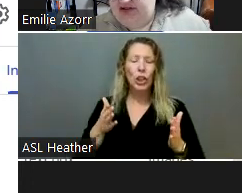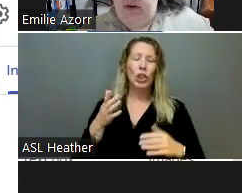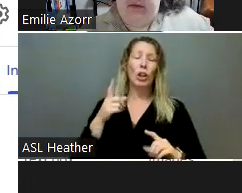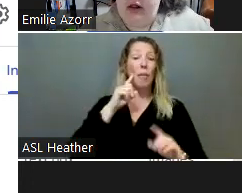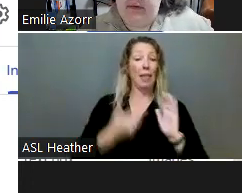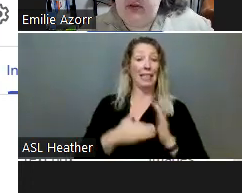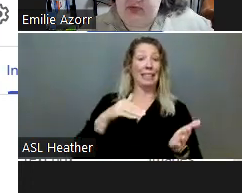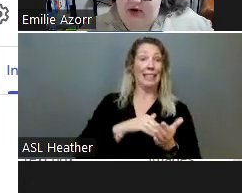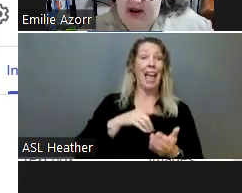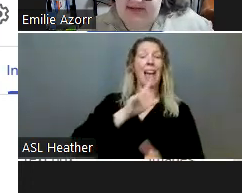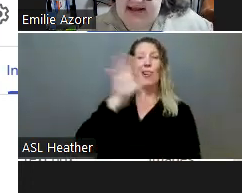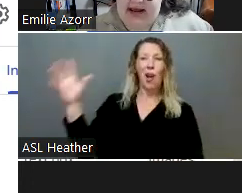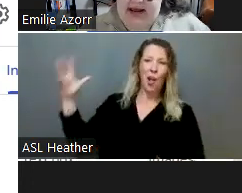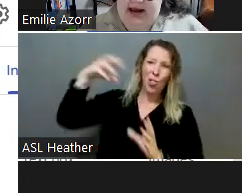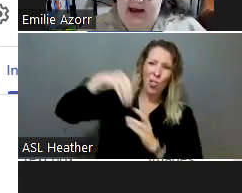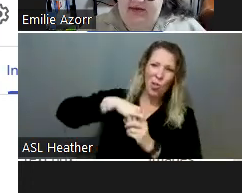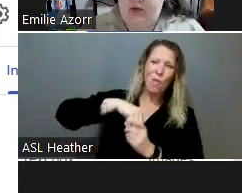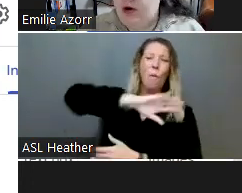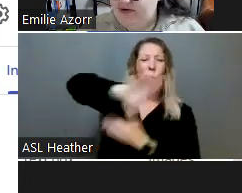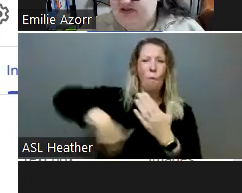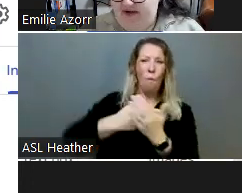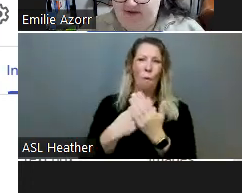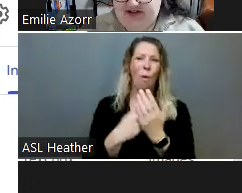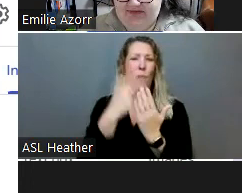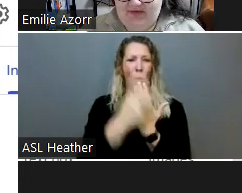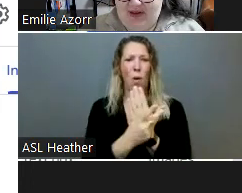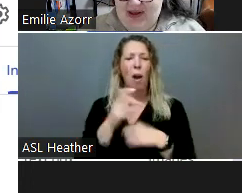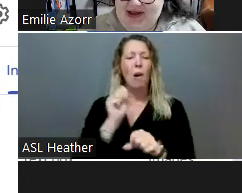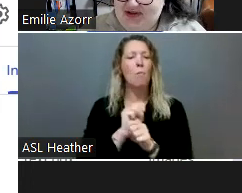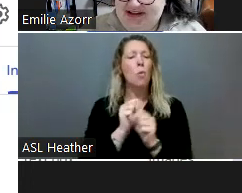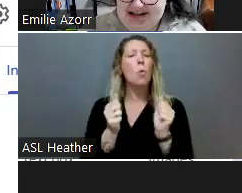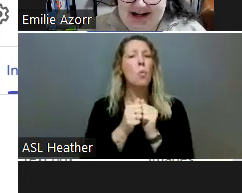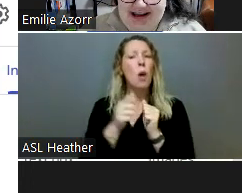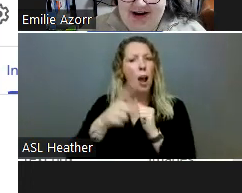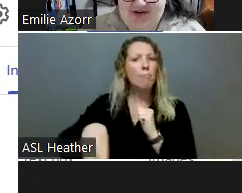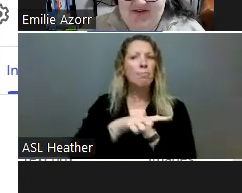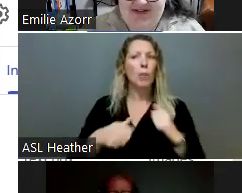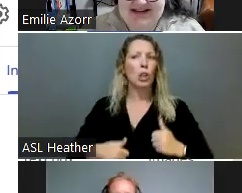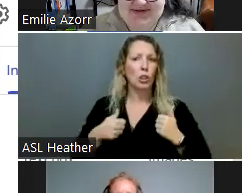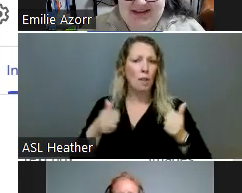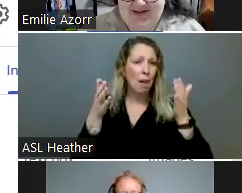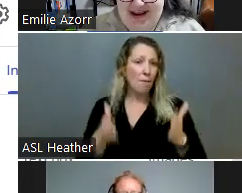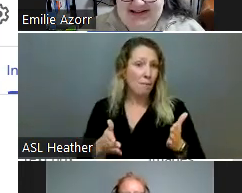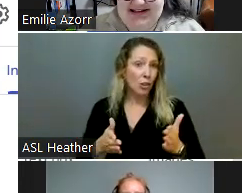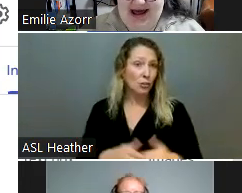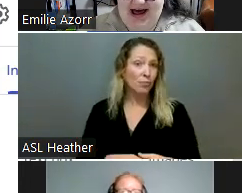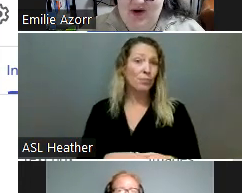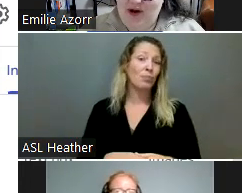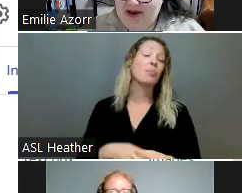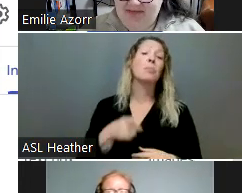is inclusive of all of those programs that work with survivors. So we start here and we've got this really